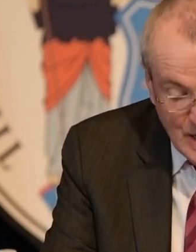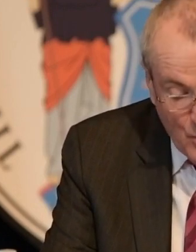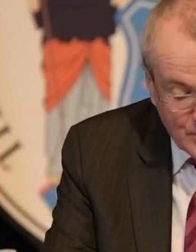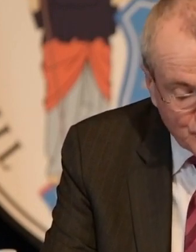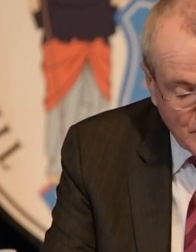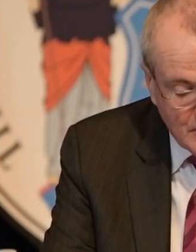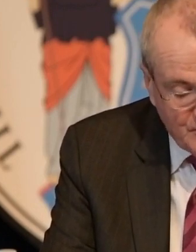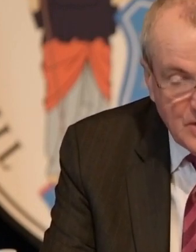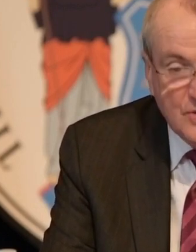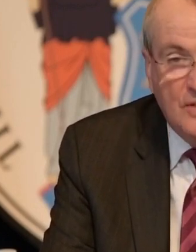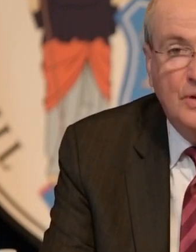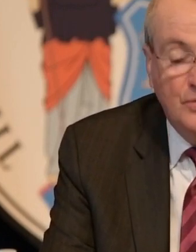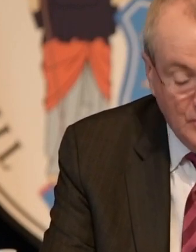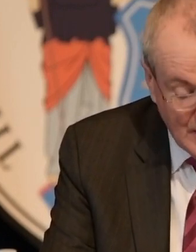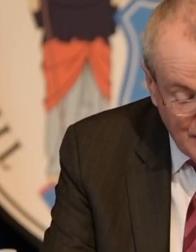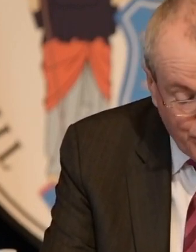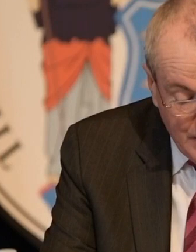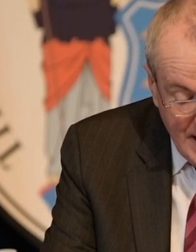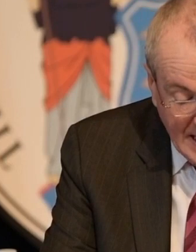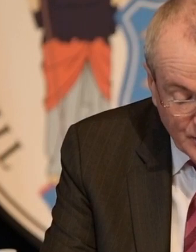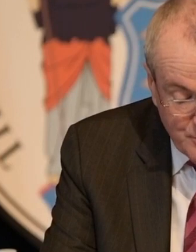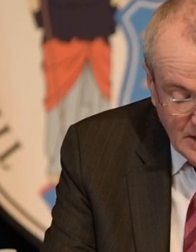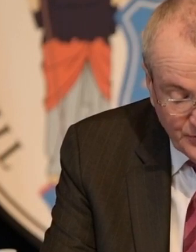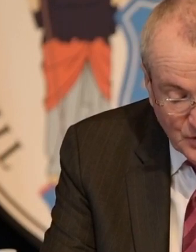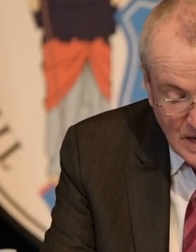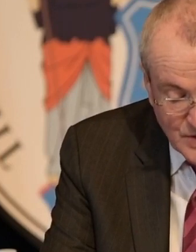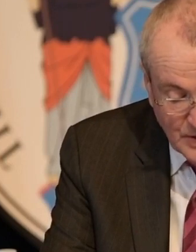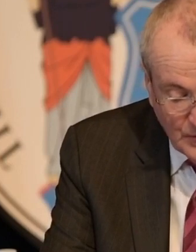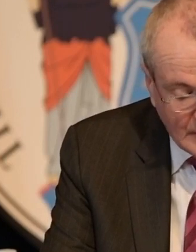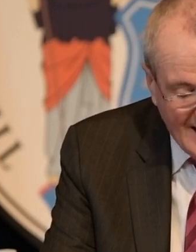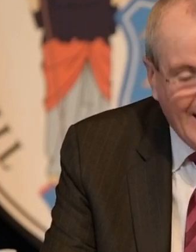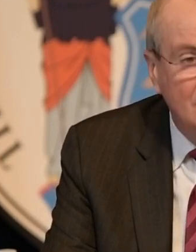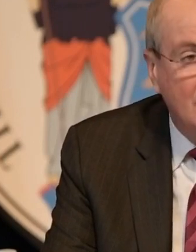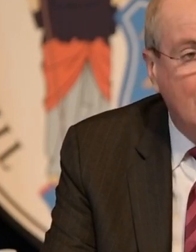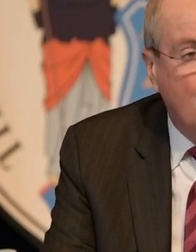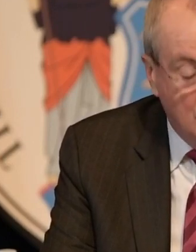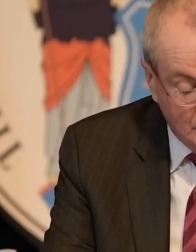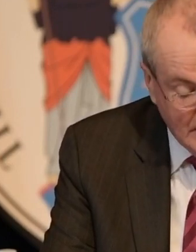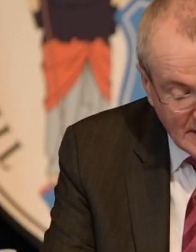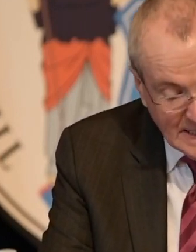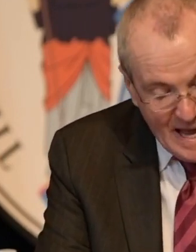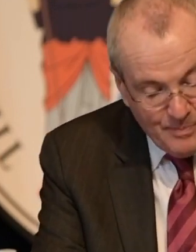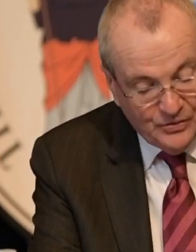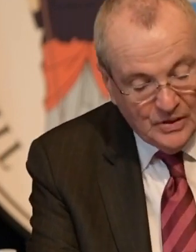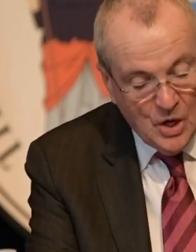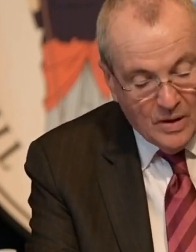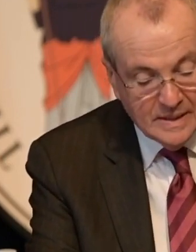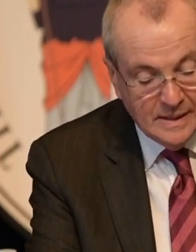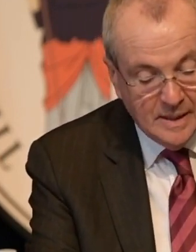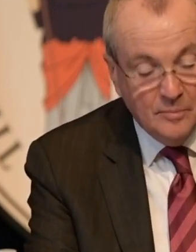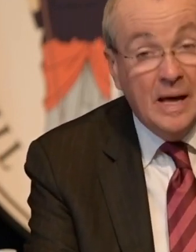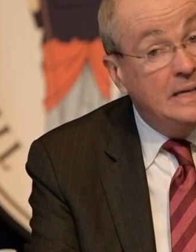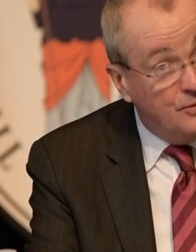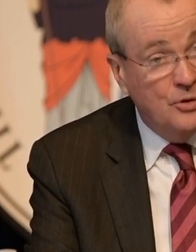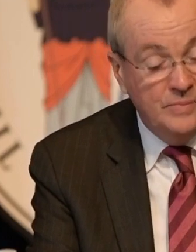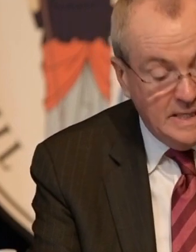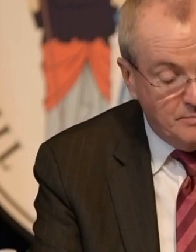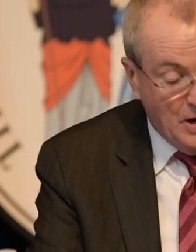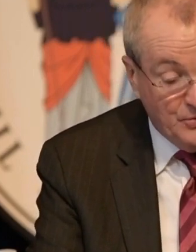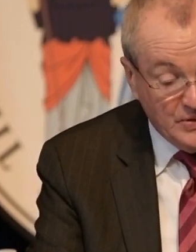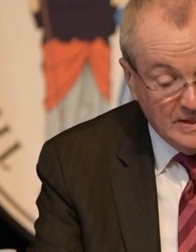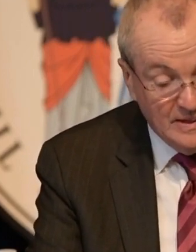Action Network distributed face coverings and prepackaged meals to residents at the Nan-Tech World campus in Newark, many of